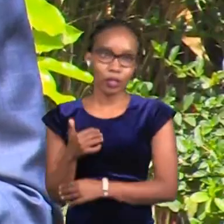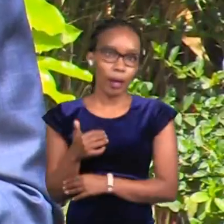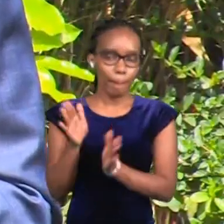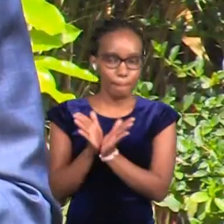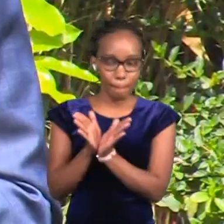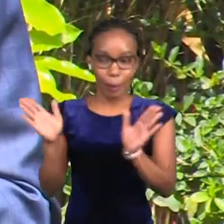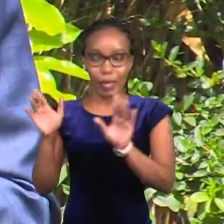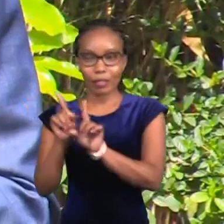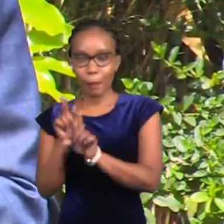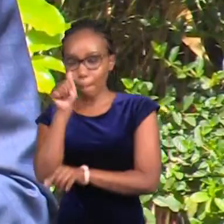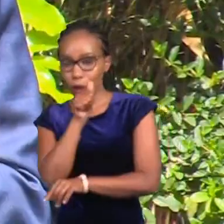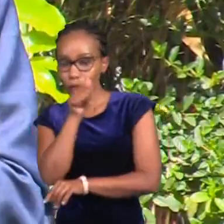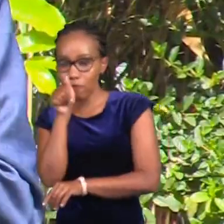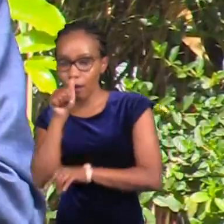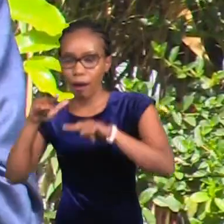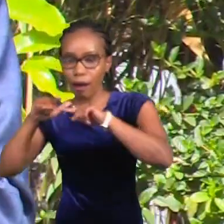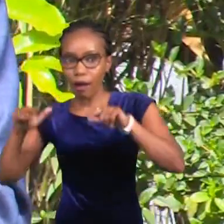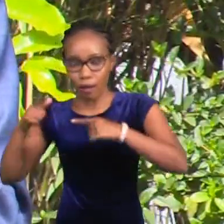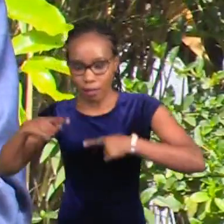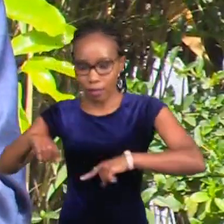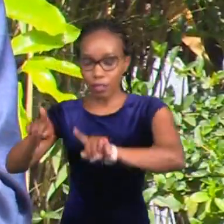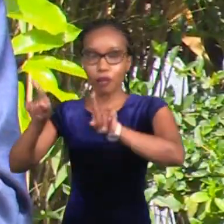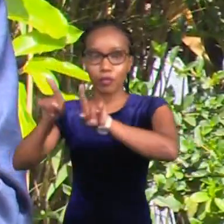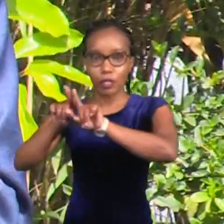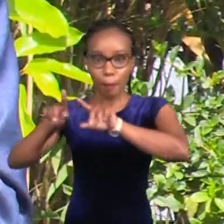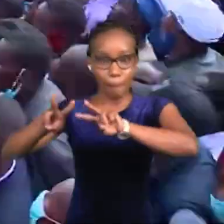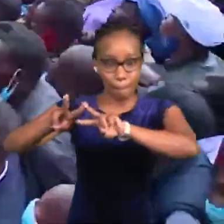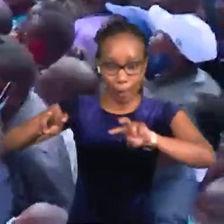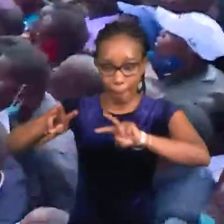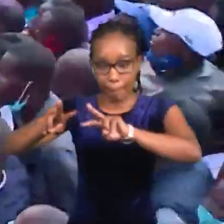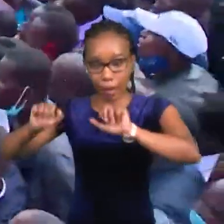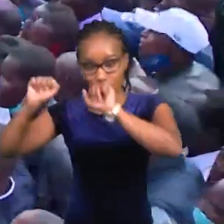and private land, to offer himself for investigation.